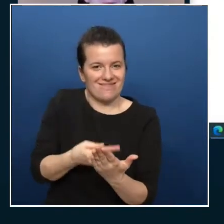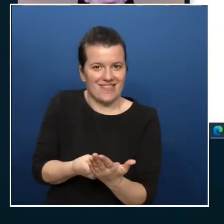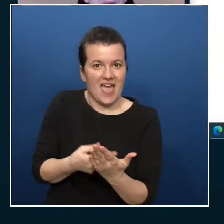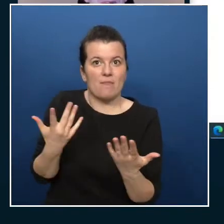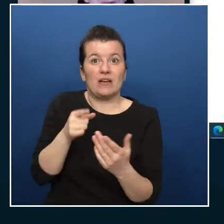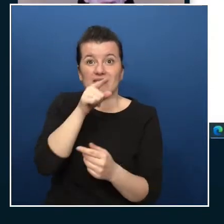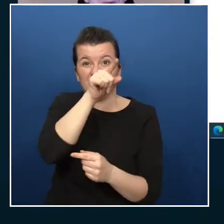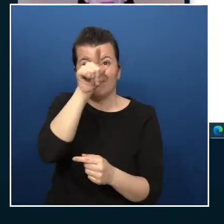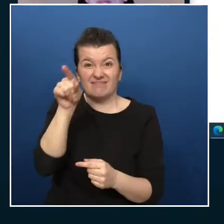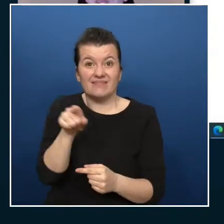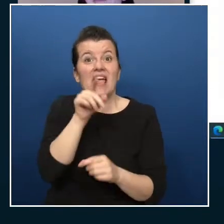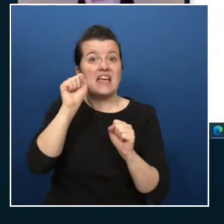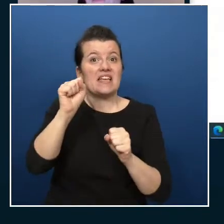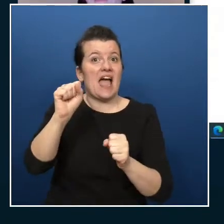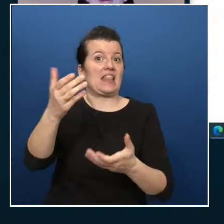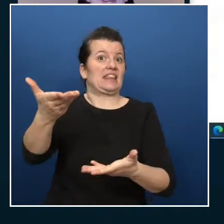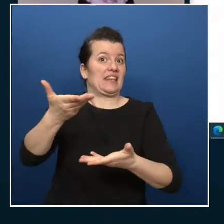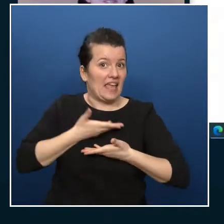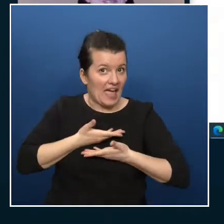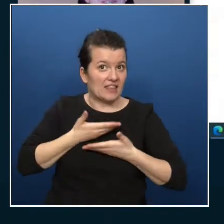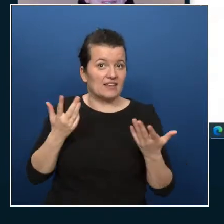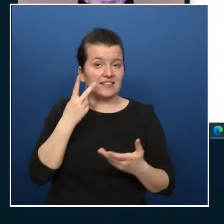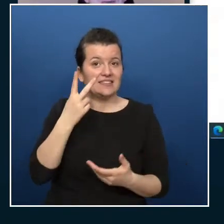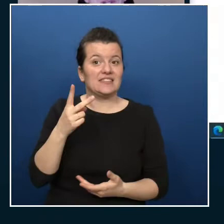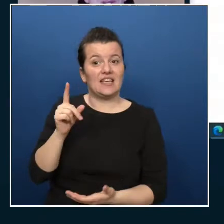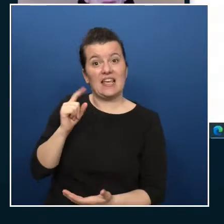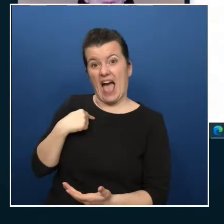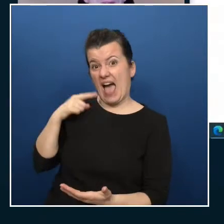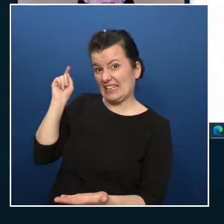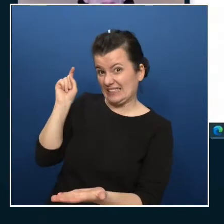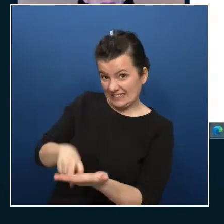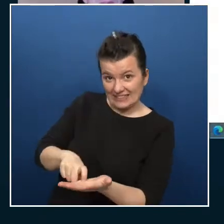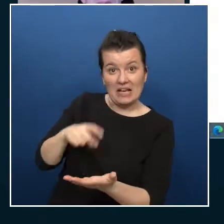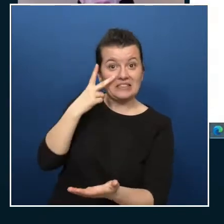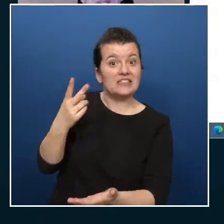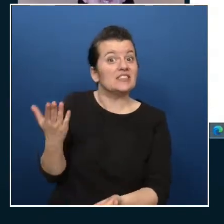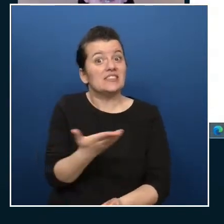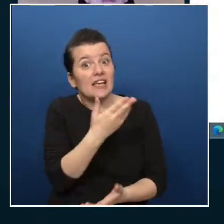see who's going to win the VIP package. So good luck, everybody.